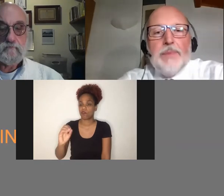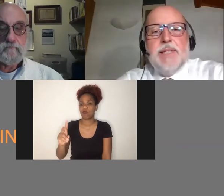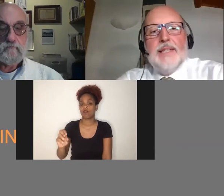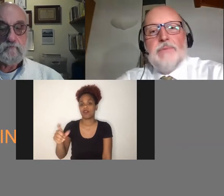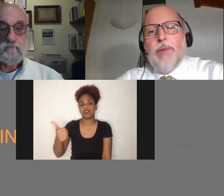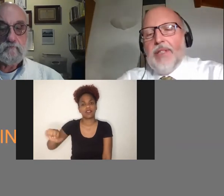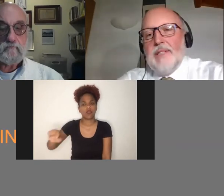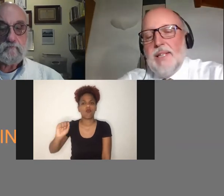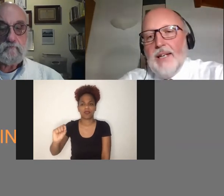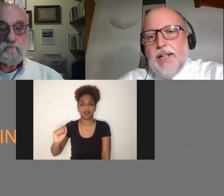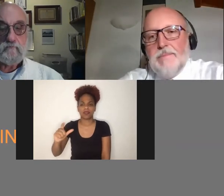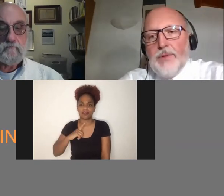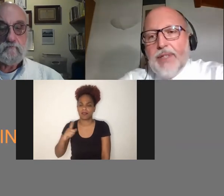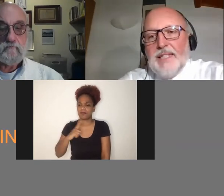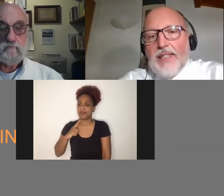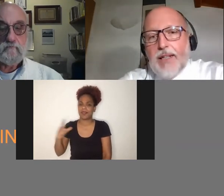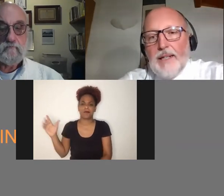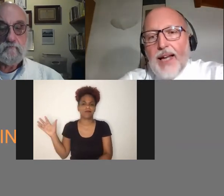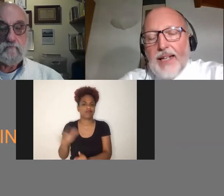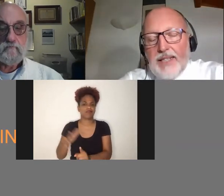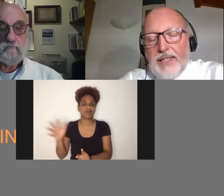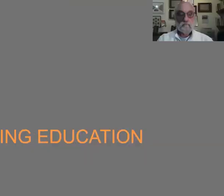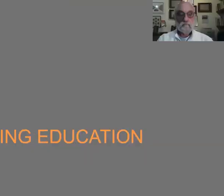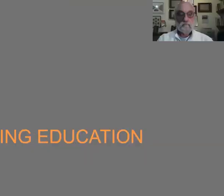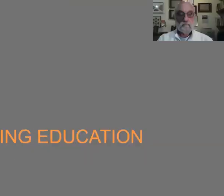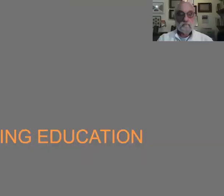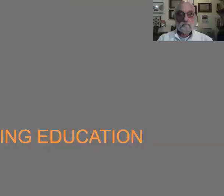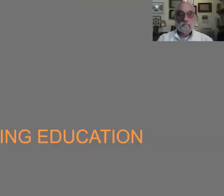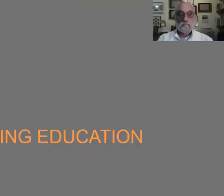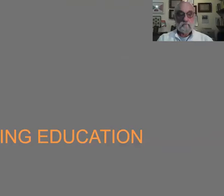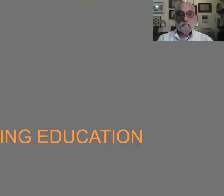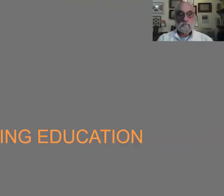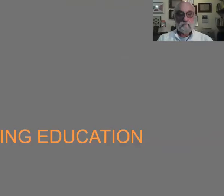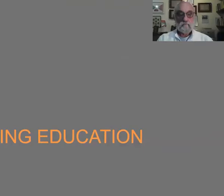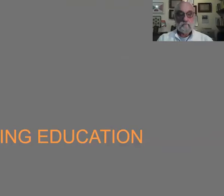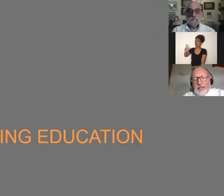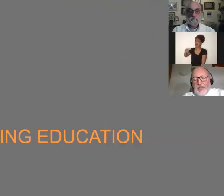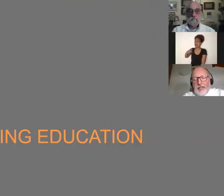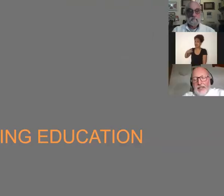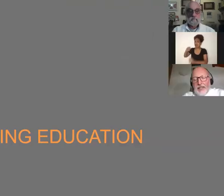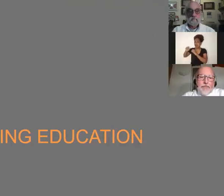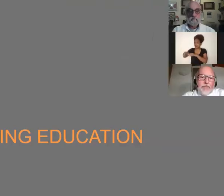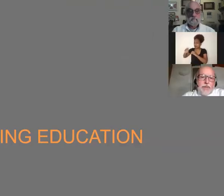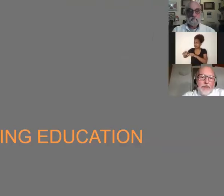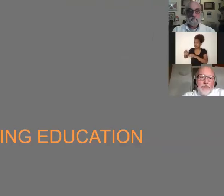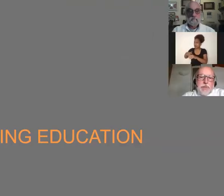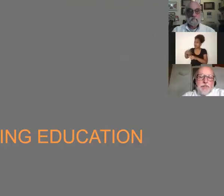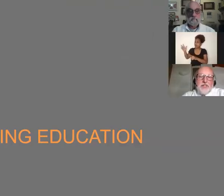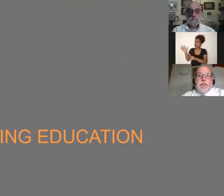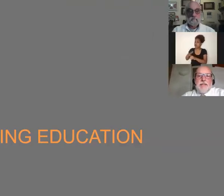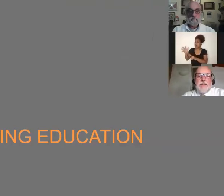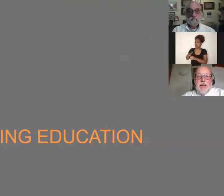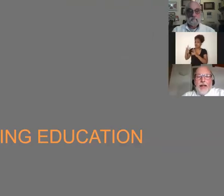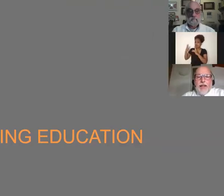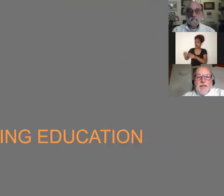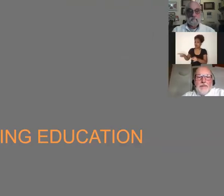never been disrupted to this extent. And that's also what the previous